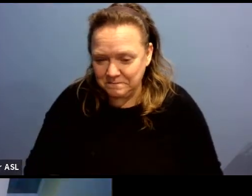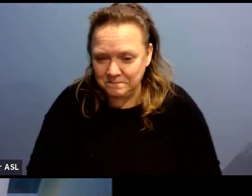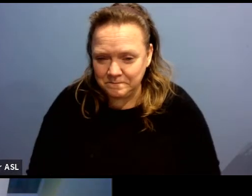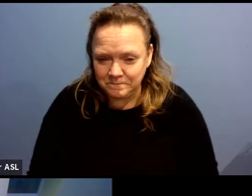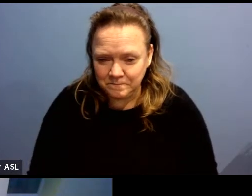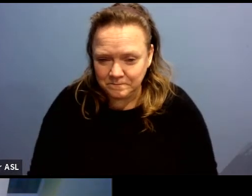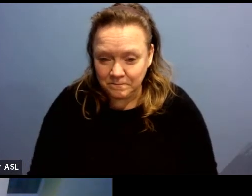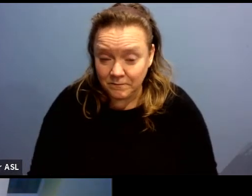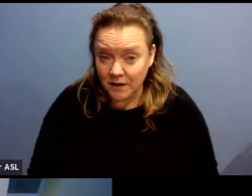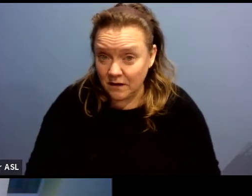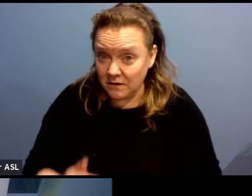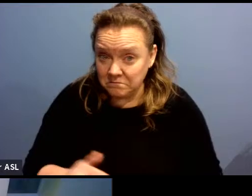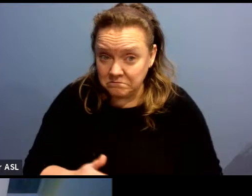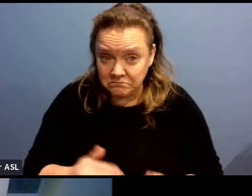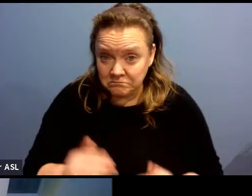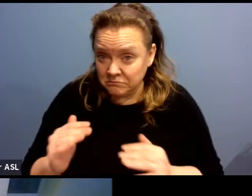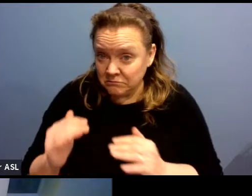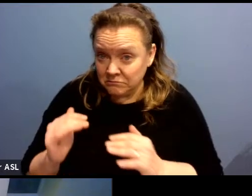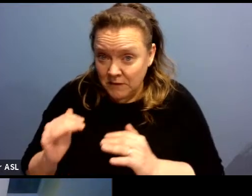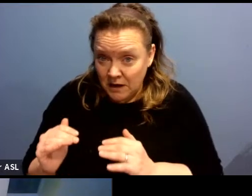Eleanor, our next speaker.